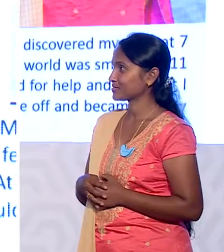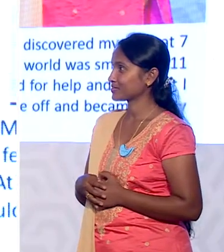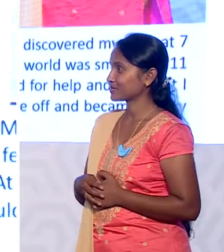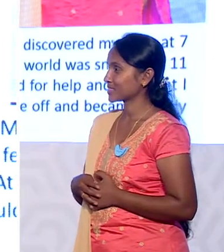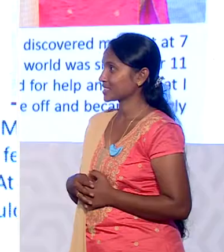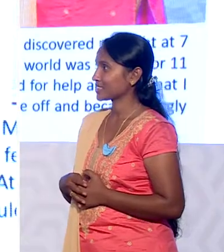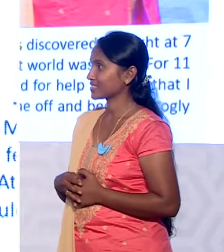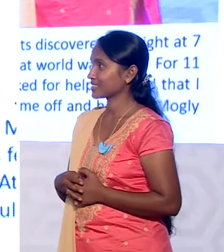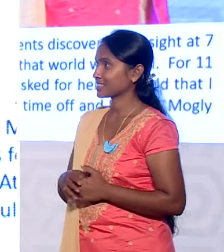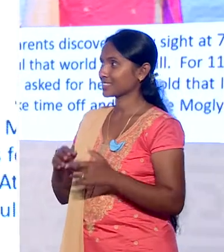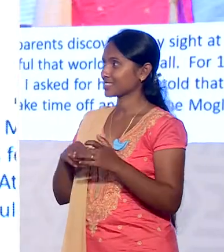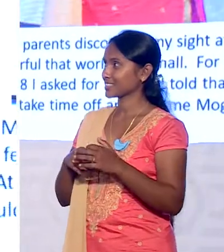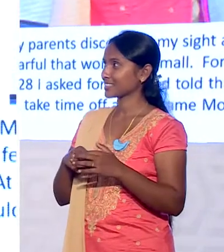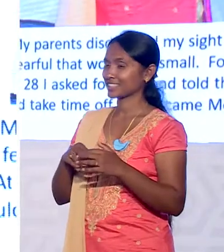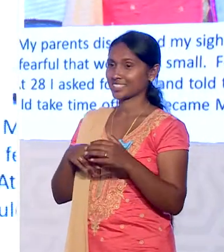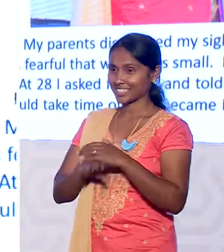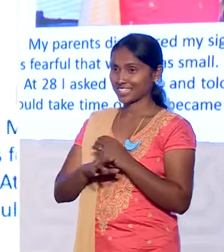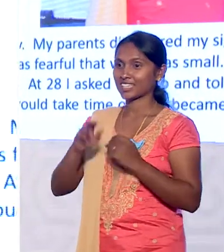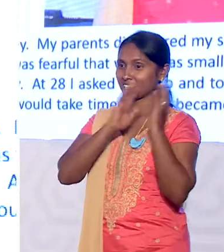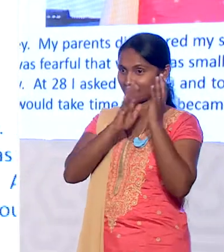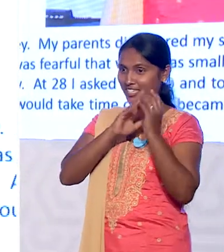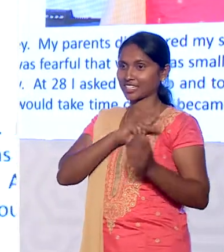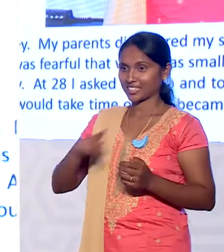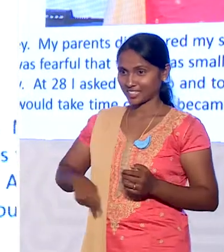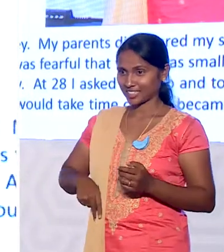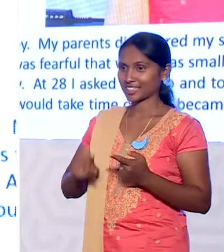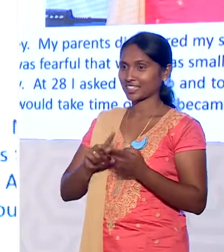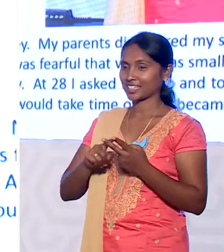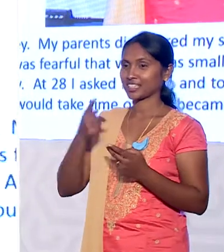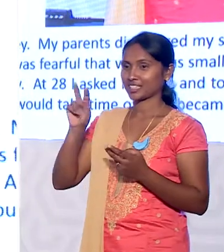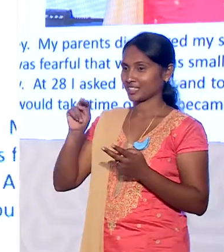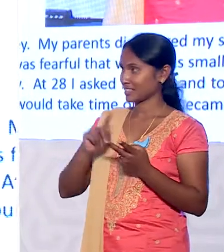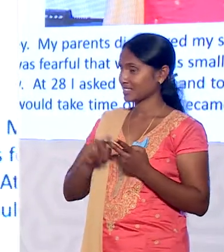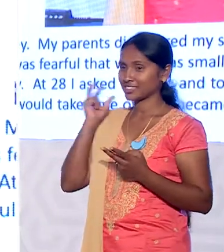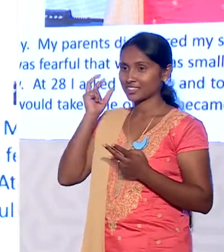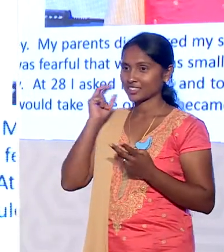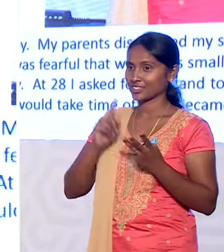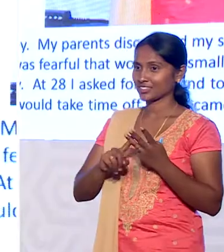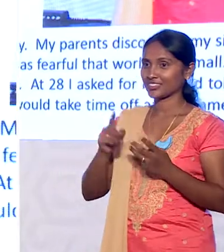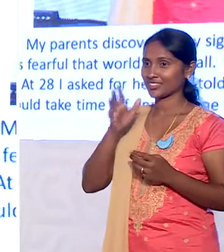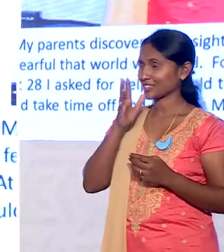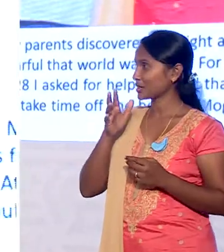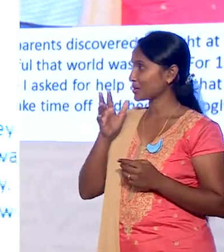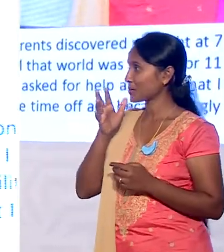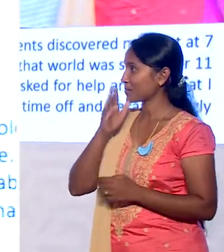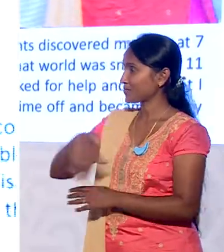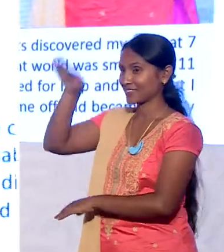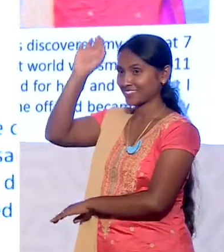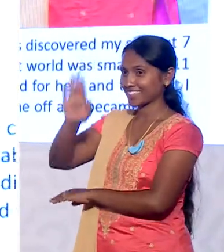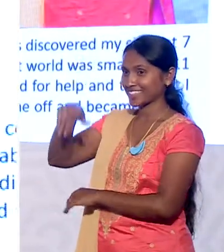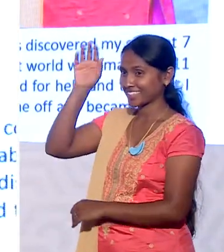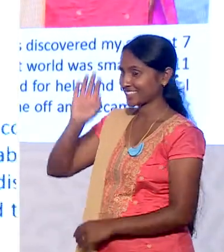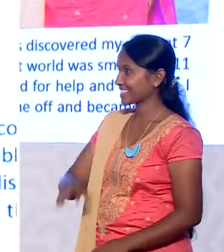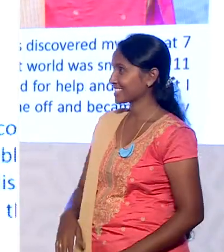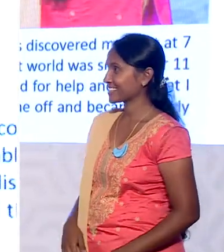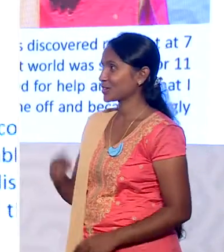through Kerala, Karnataka, and Tamil Nadu. I would become the first and only Western female Mahout, elephant handler, for those of you who